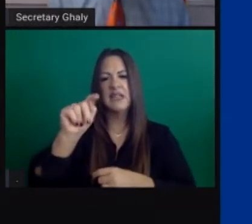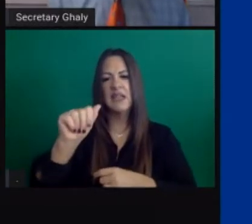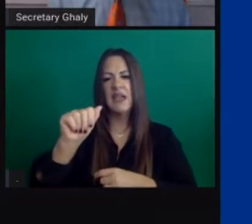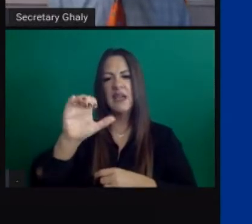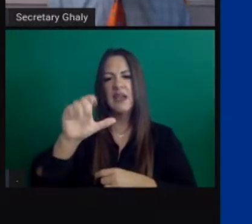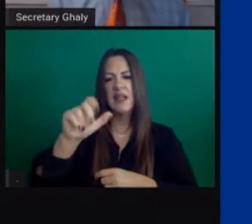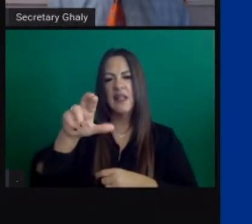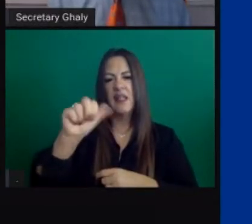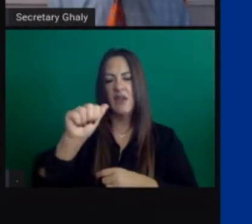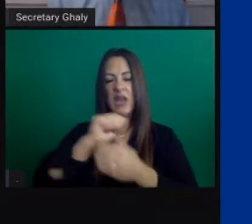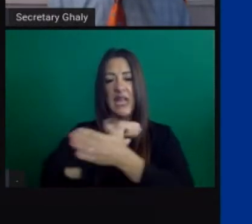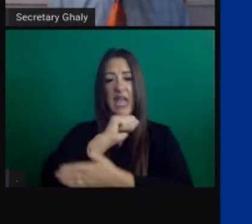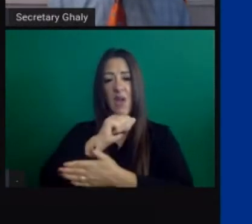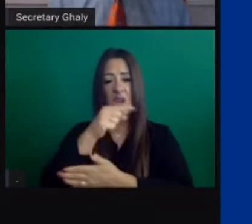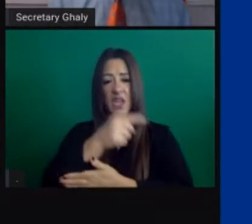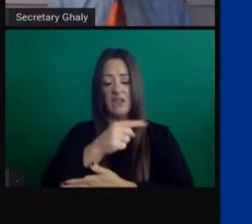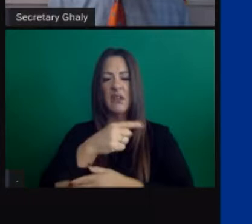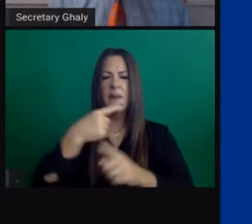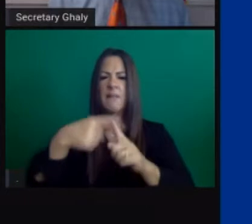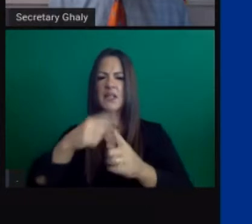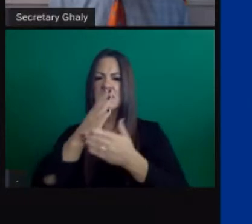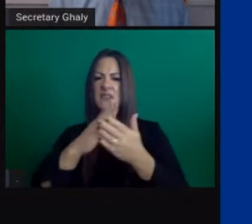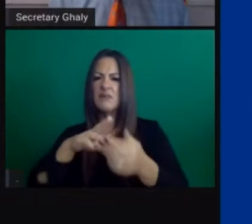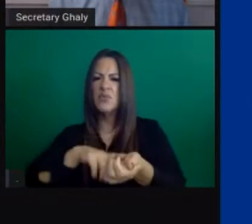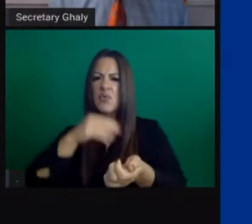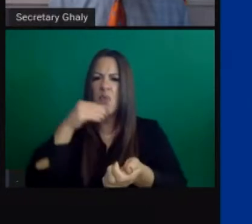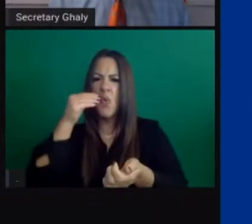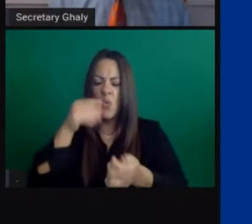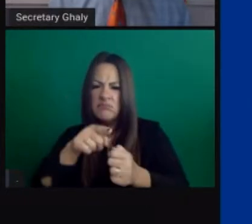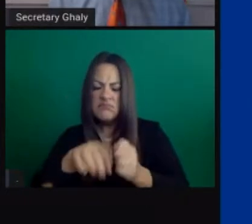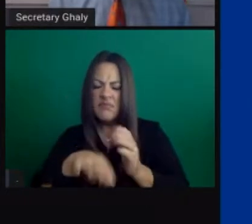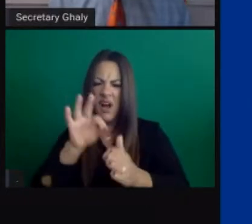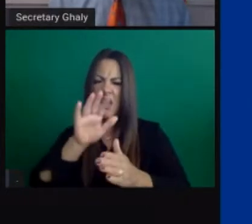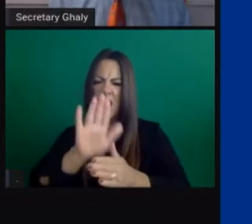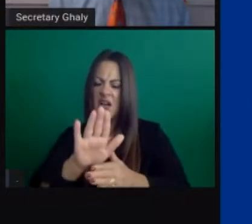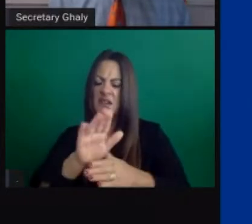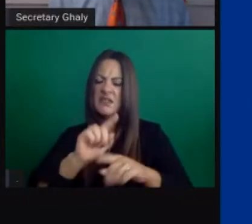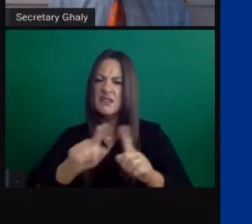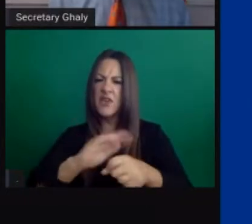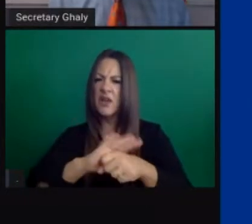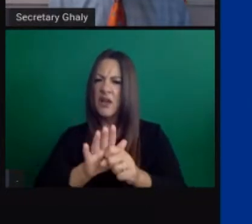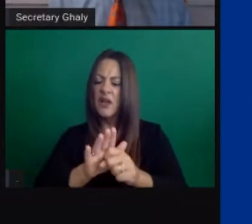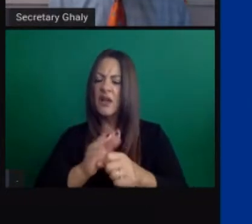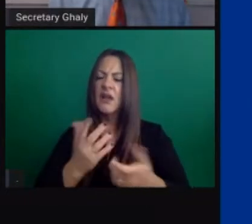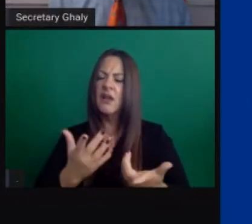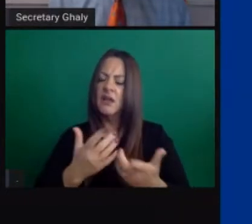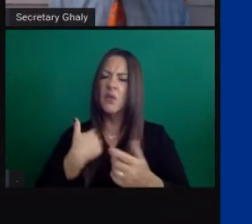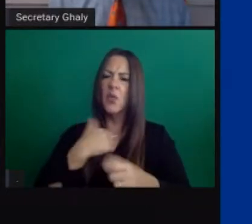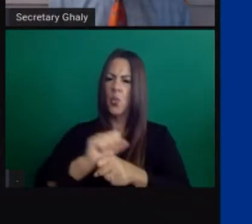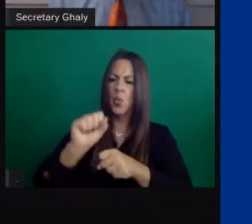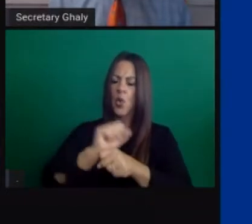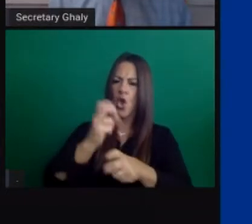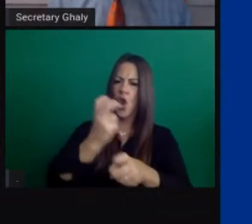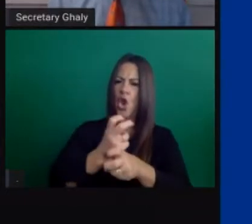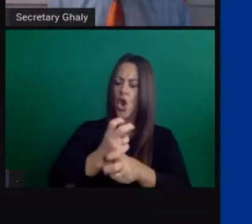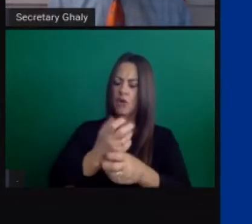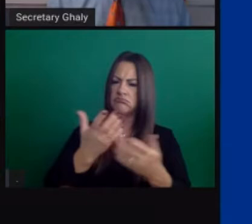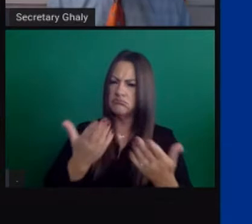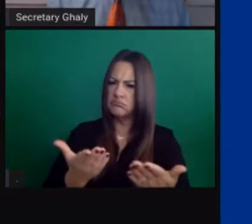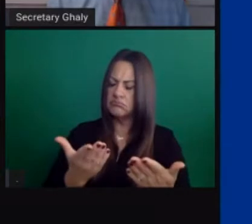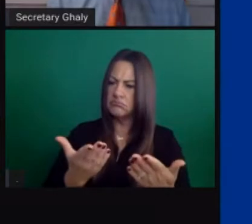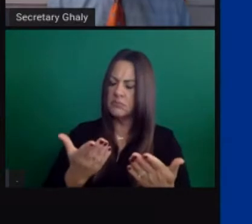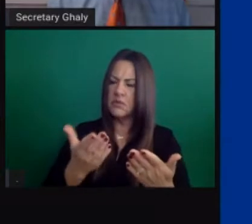know are prone to having broad and large outbreaks. So working to determine if this